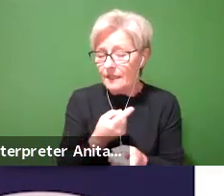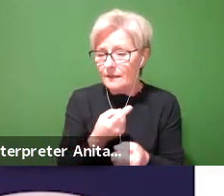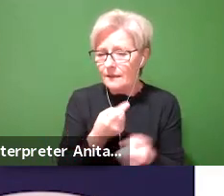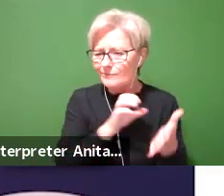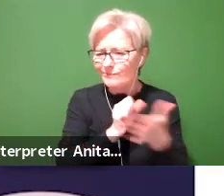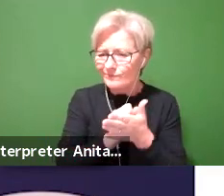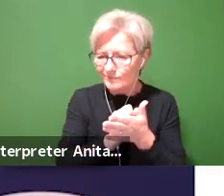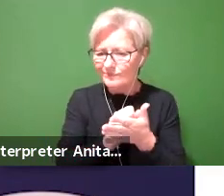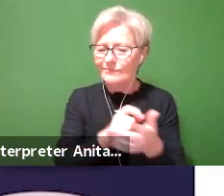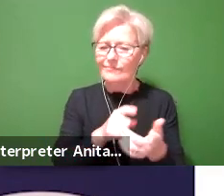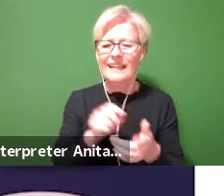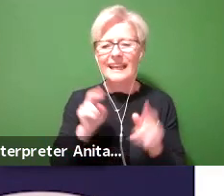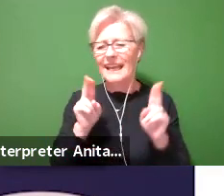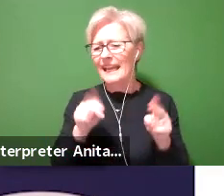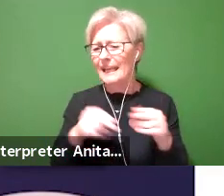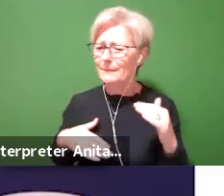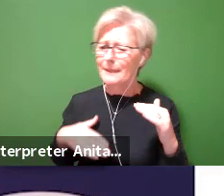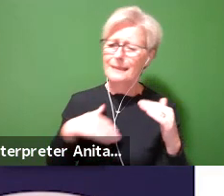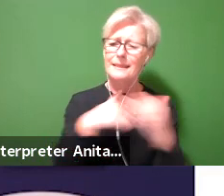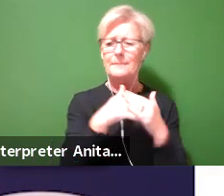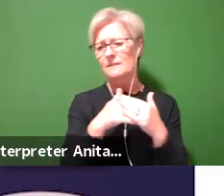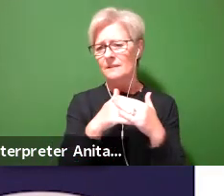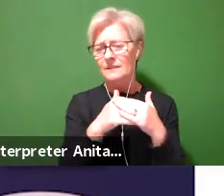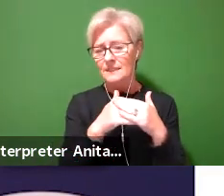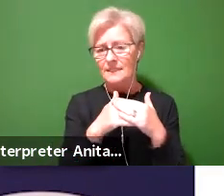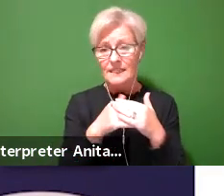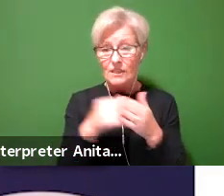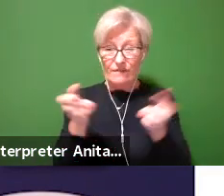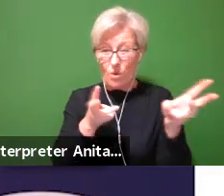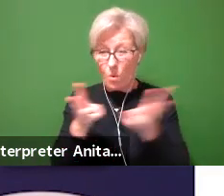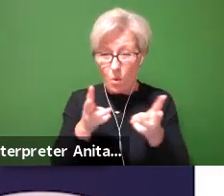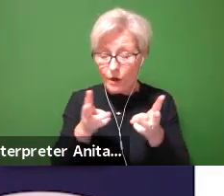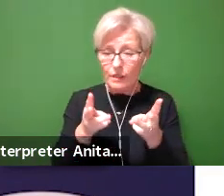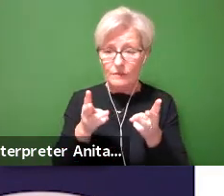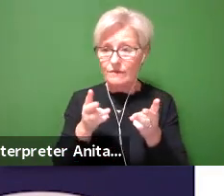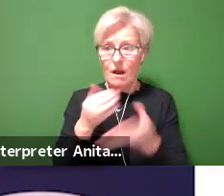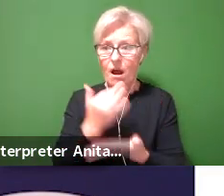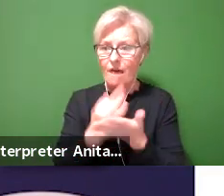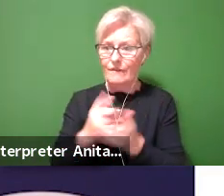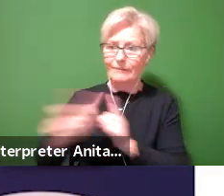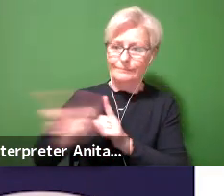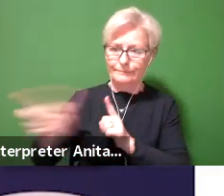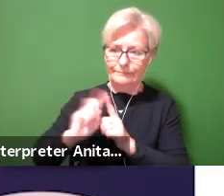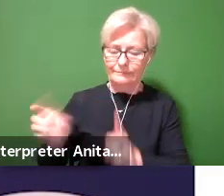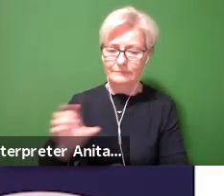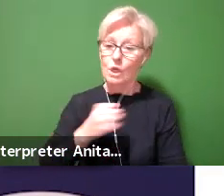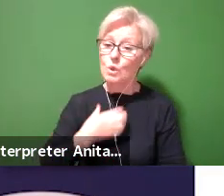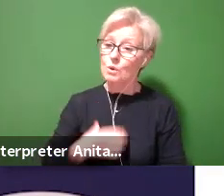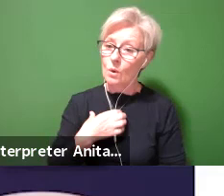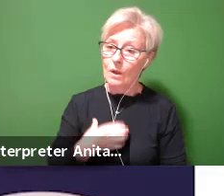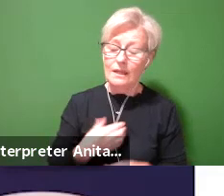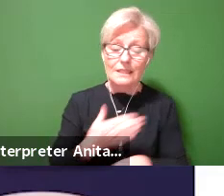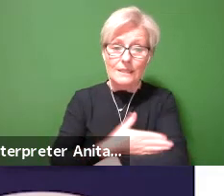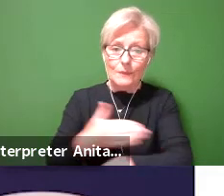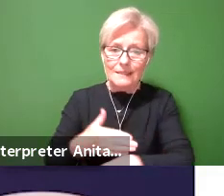very limiting, because if you're at work, it's really hard and you have to get up really frequently to go to the toilet. What we start with is